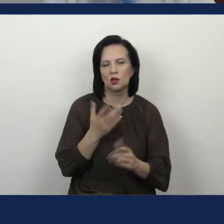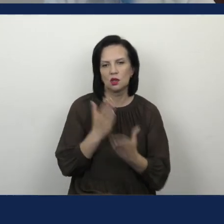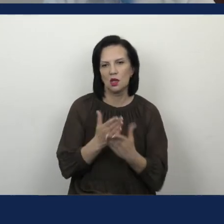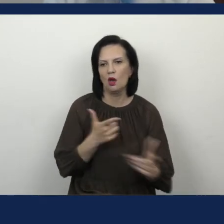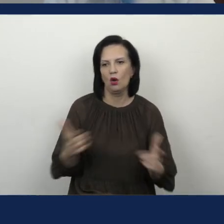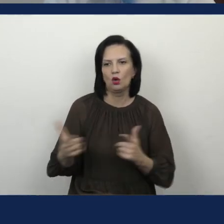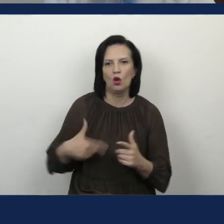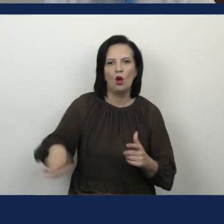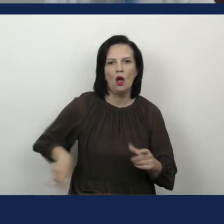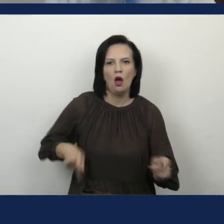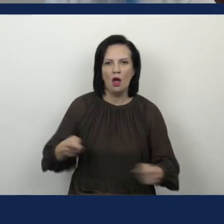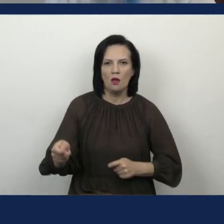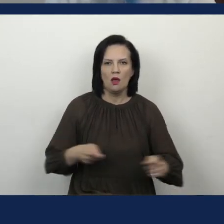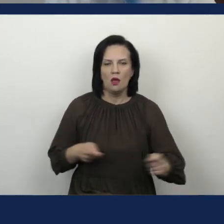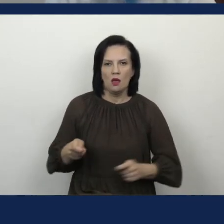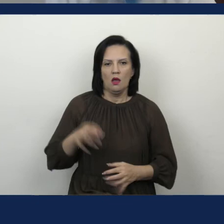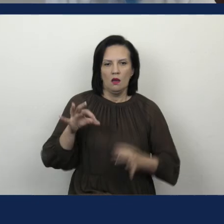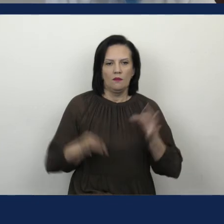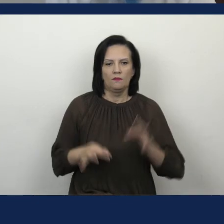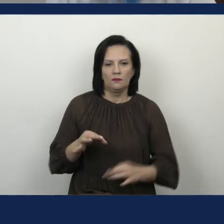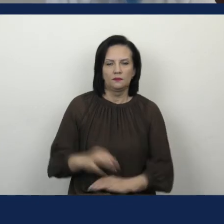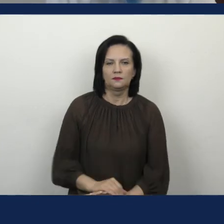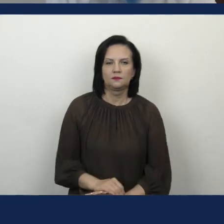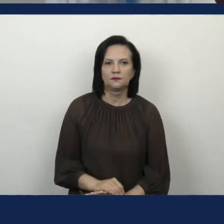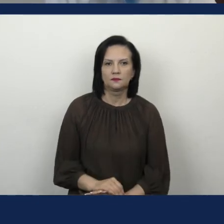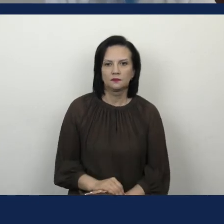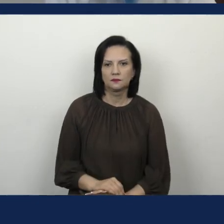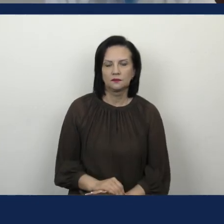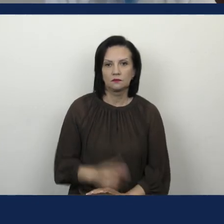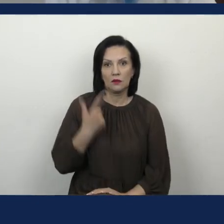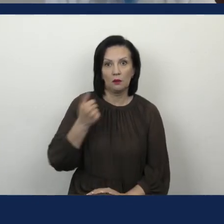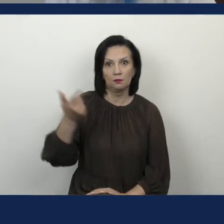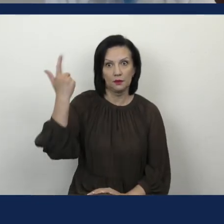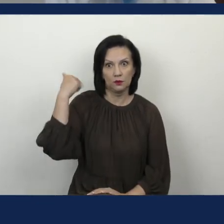relations is the objective of administrative justice.